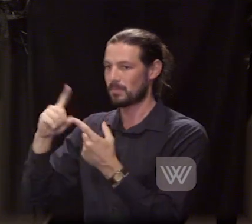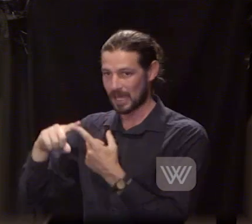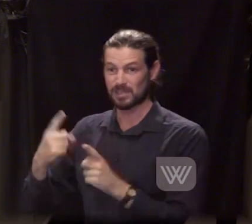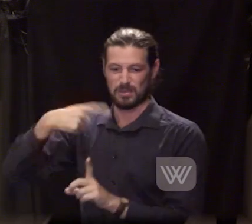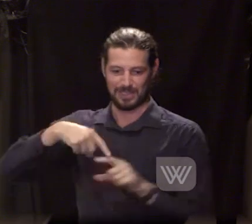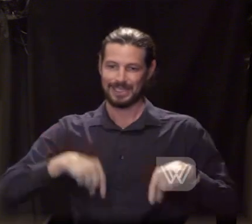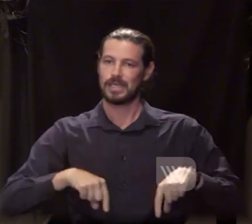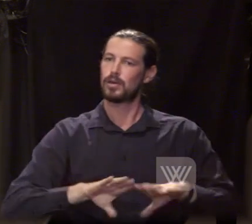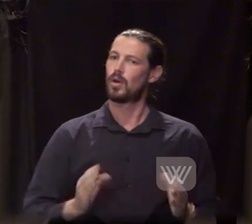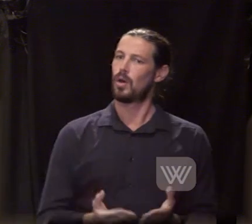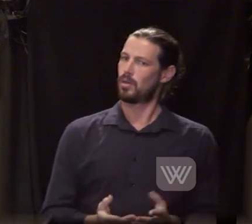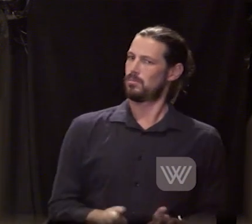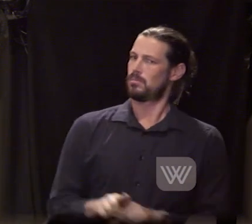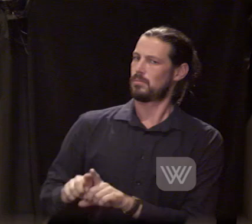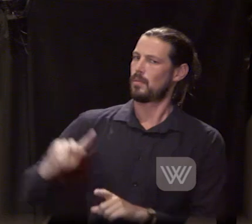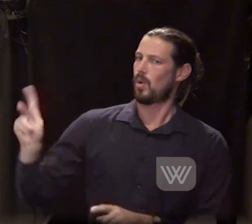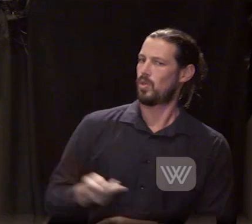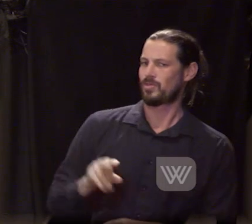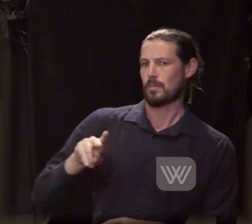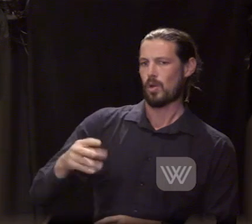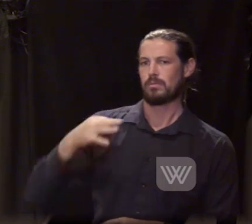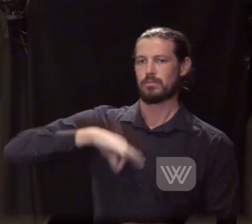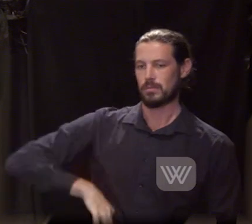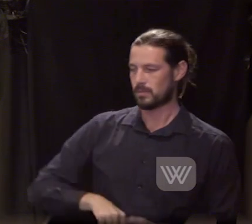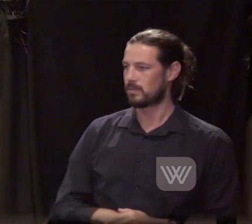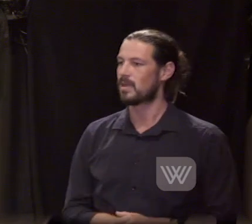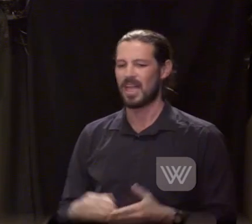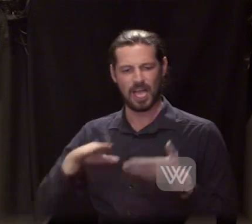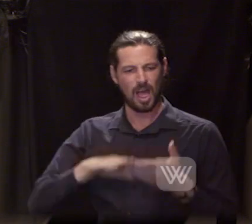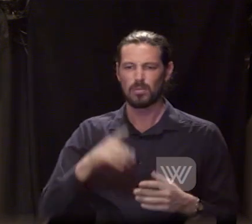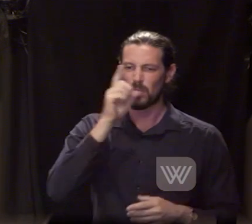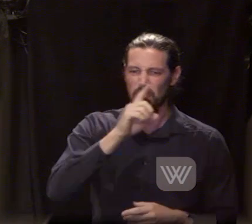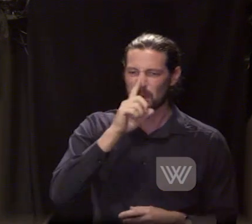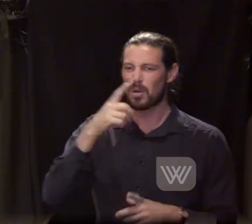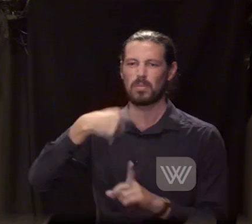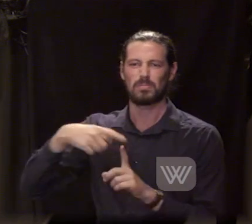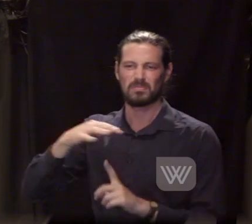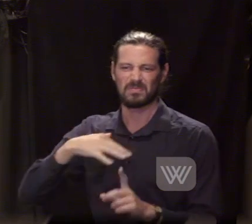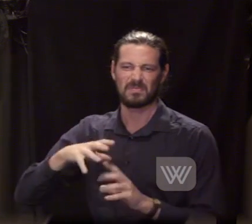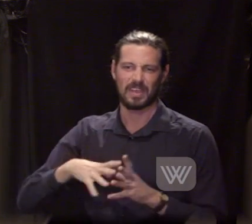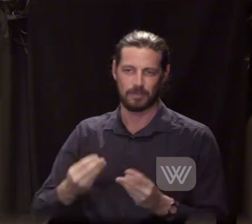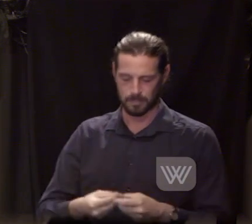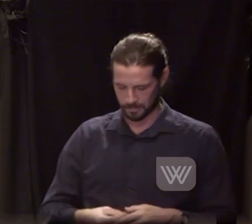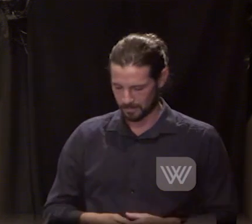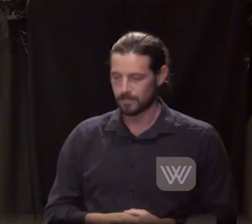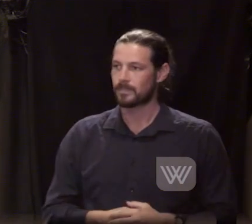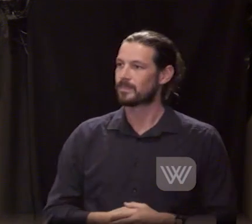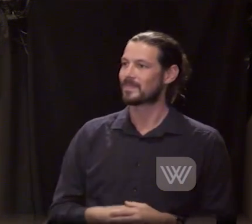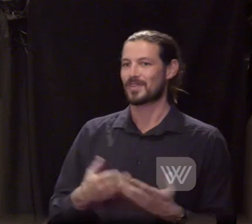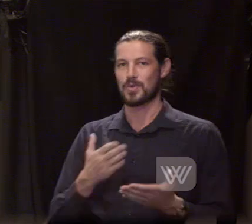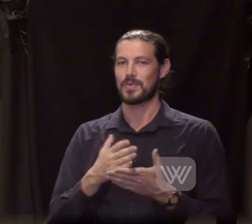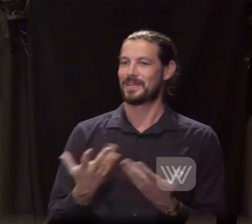have all the applications here on Earth as well. So we're benefiting humanity in both ways. So That's a pretty